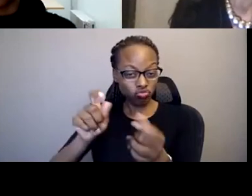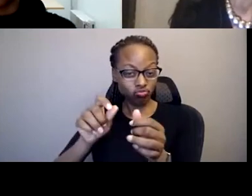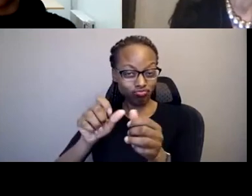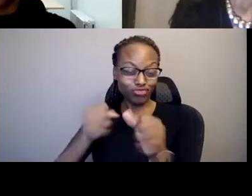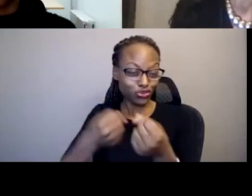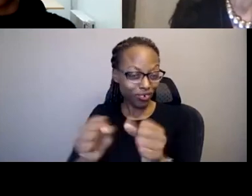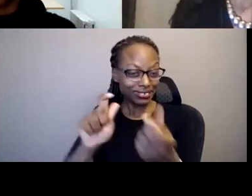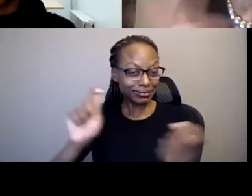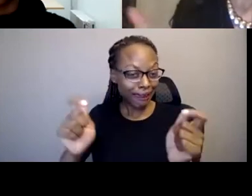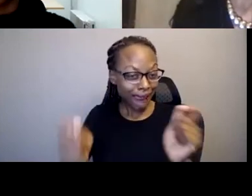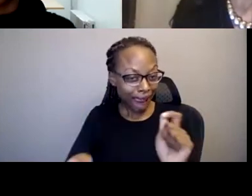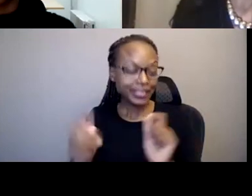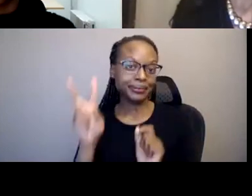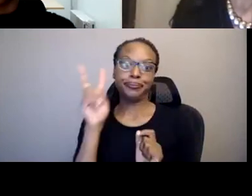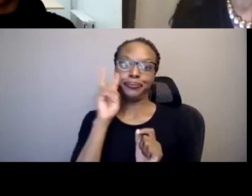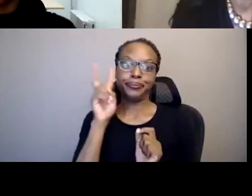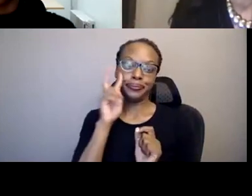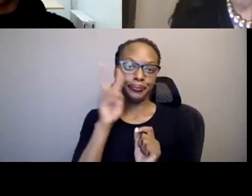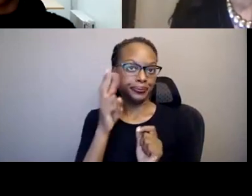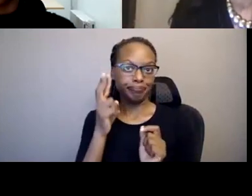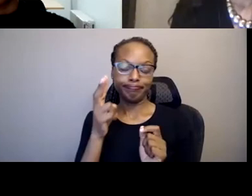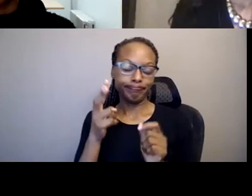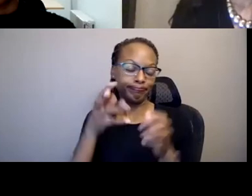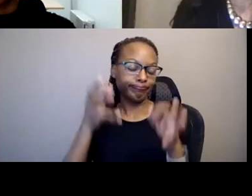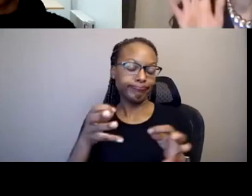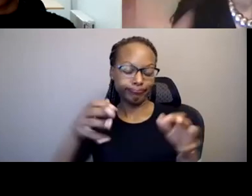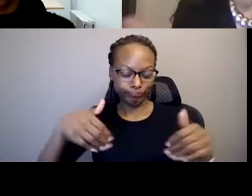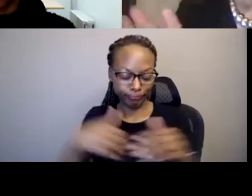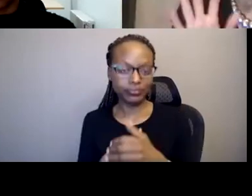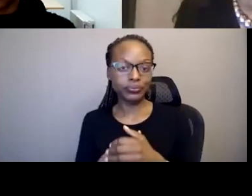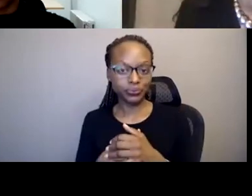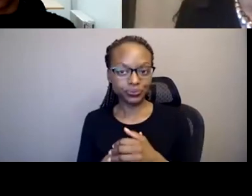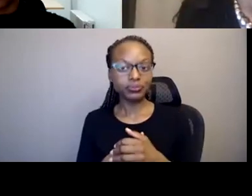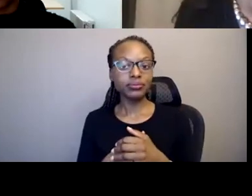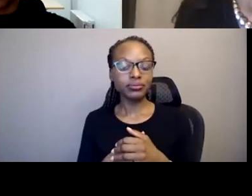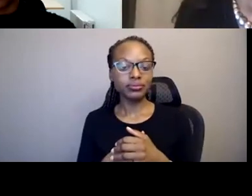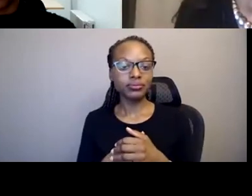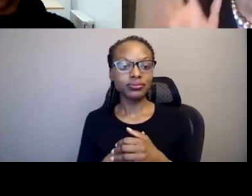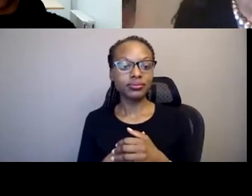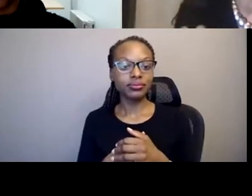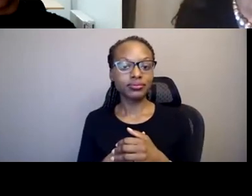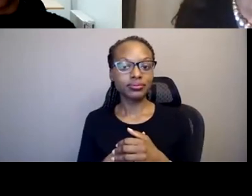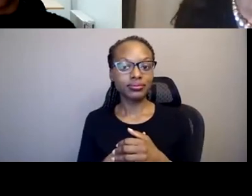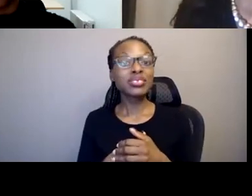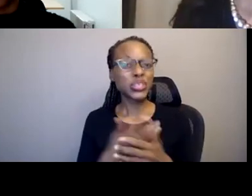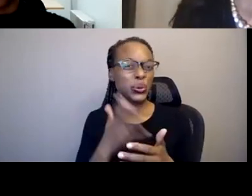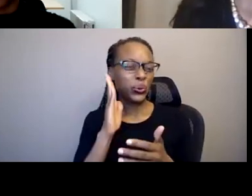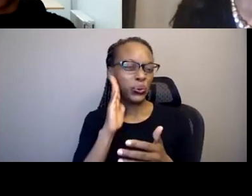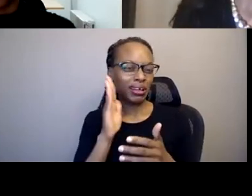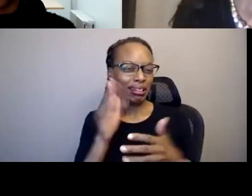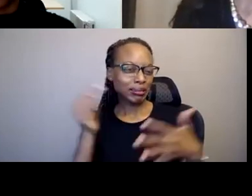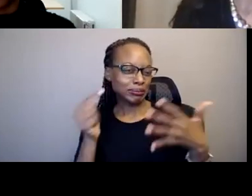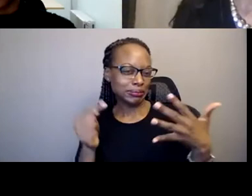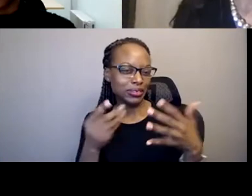in response to unprecedented crisis. So last few points, I promise, and then we'll move to our